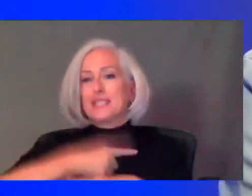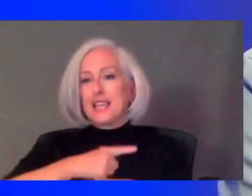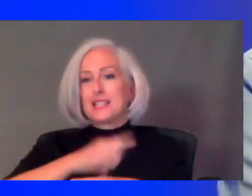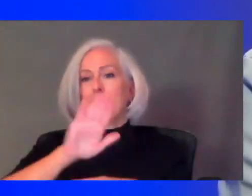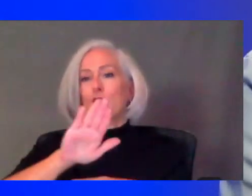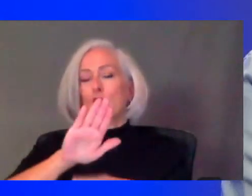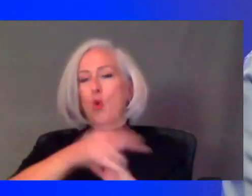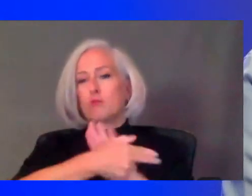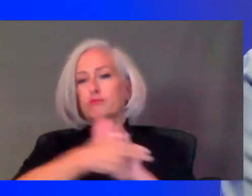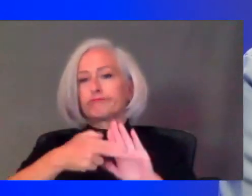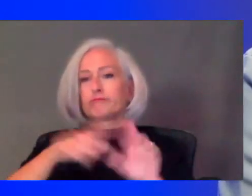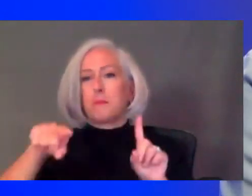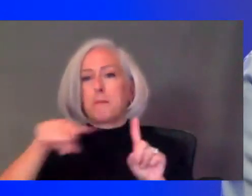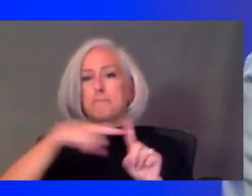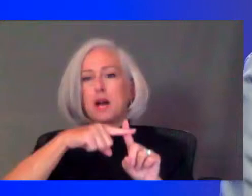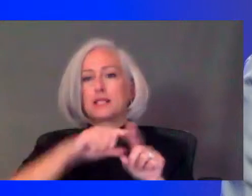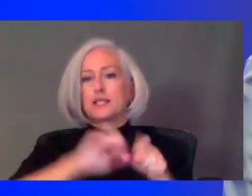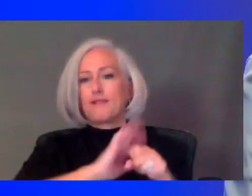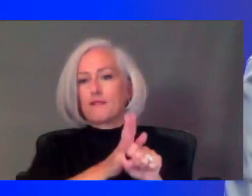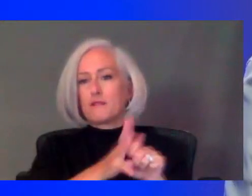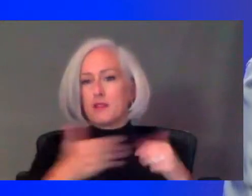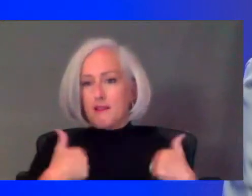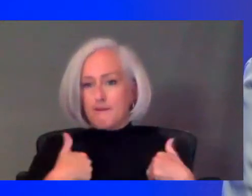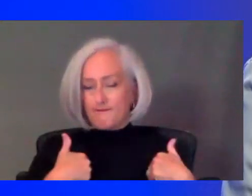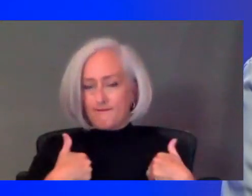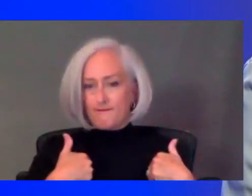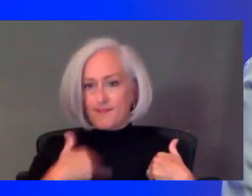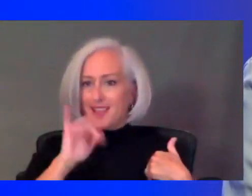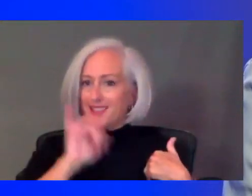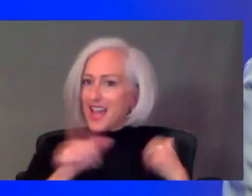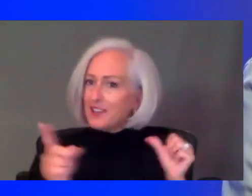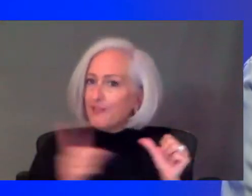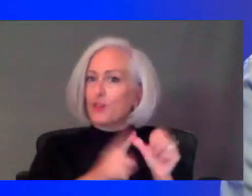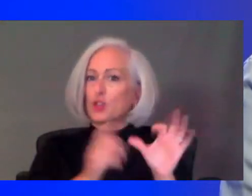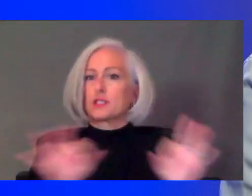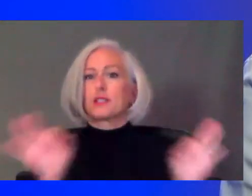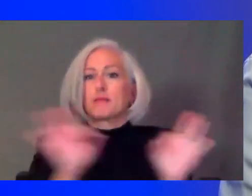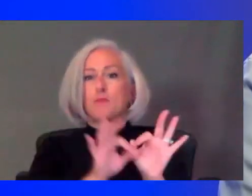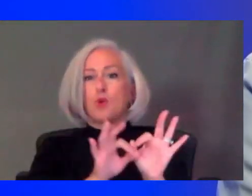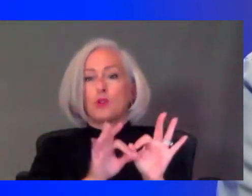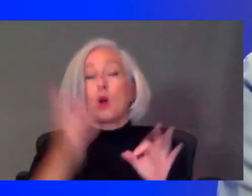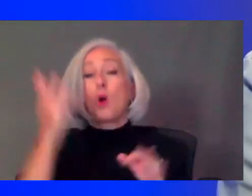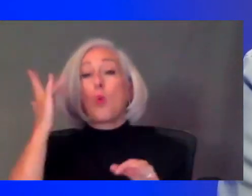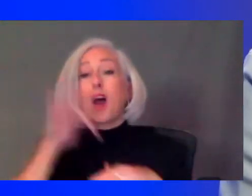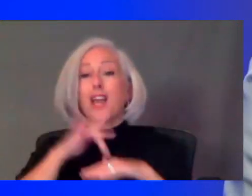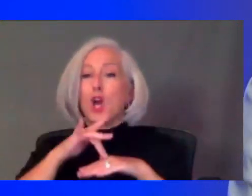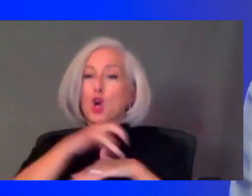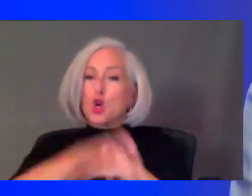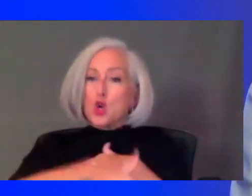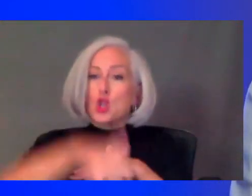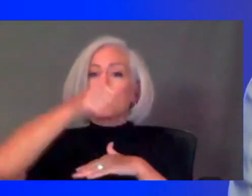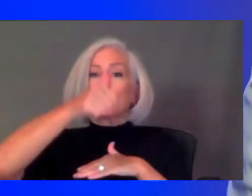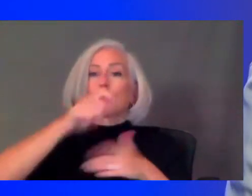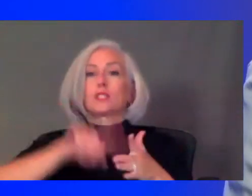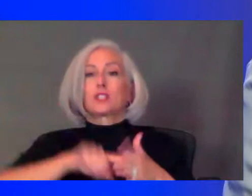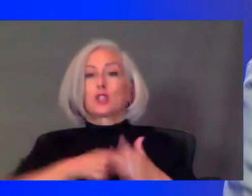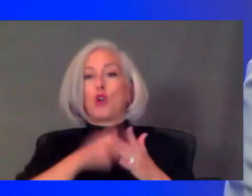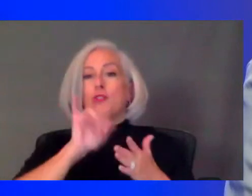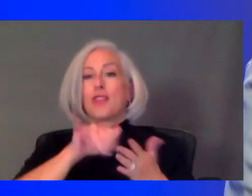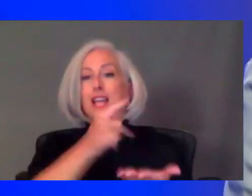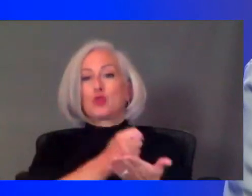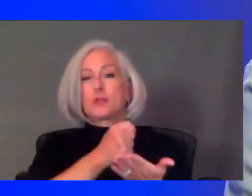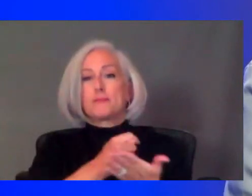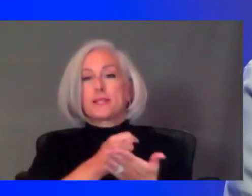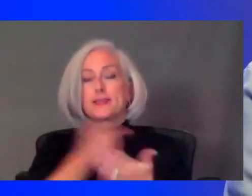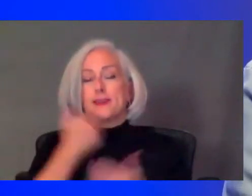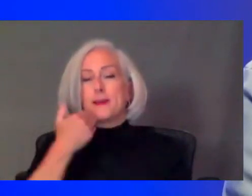is, everybody is a little bit different in how it impacts you. So as Amber mentioned, sometimes it's losing that